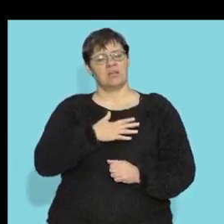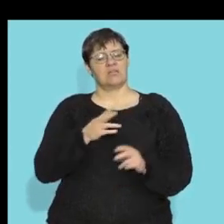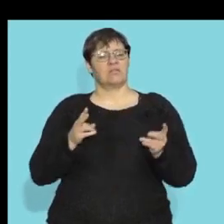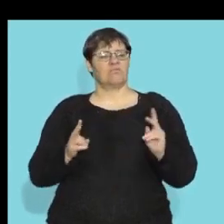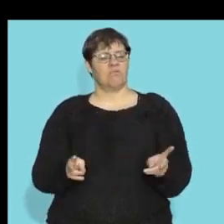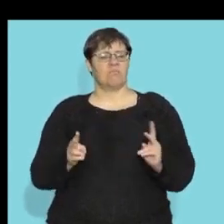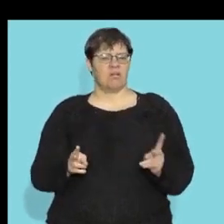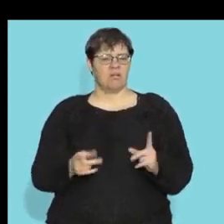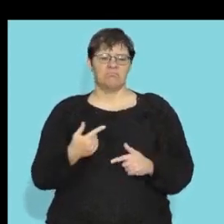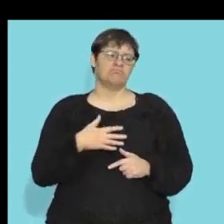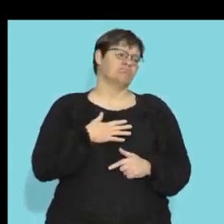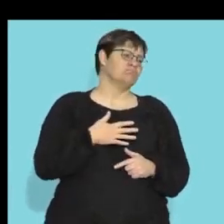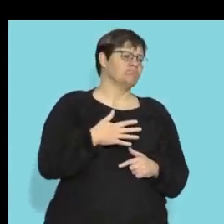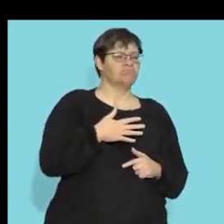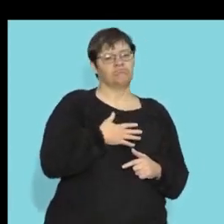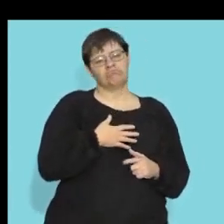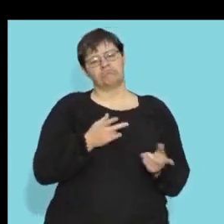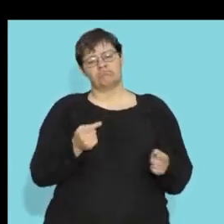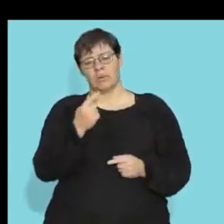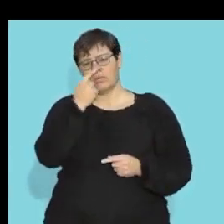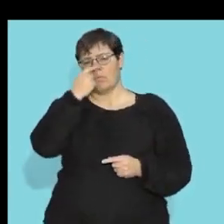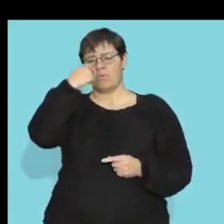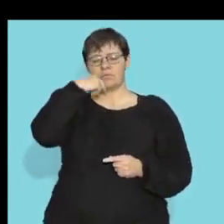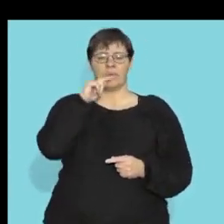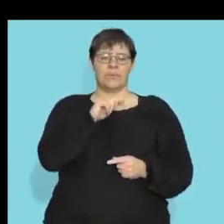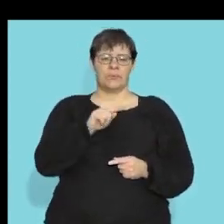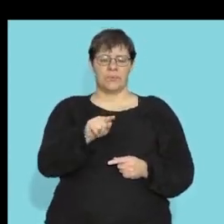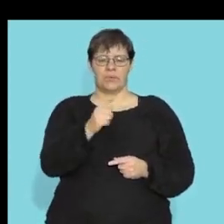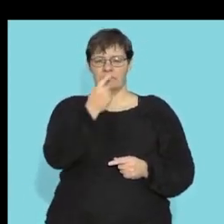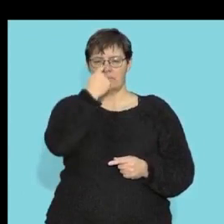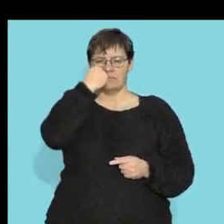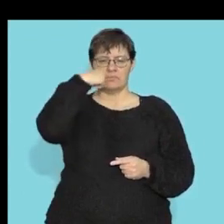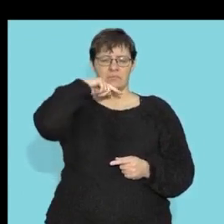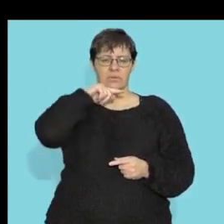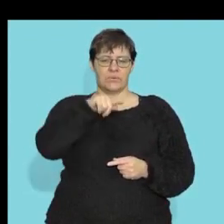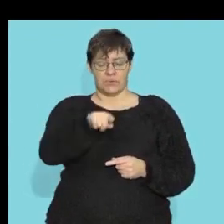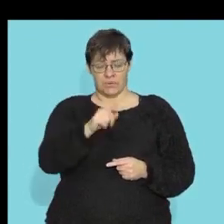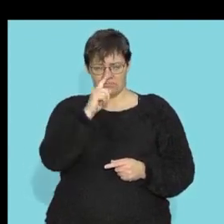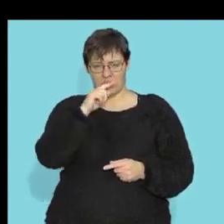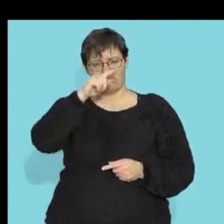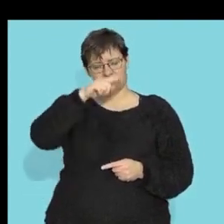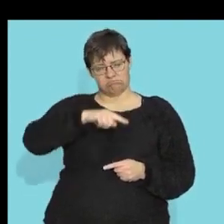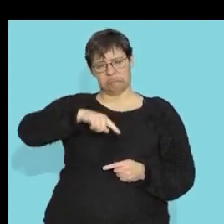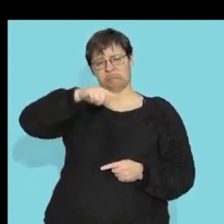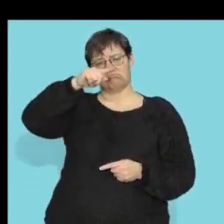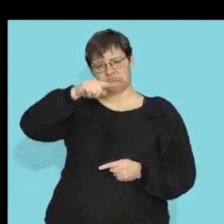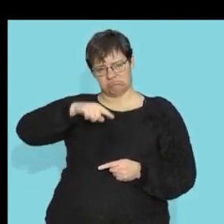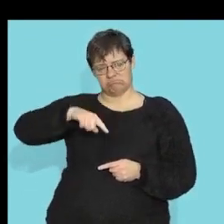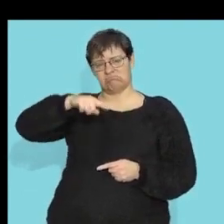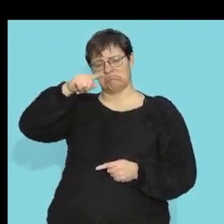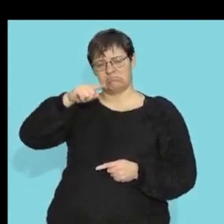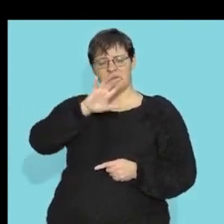breathing every single time you breathe in through your nose and out. And if you have a look at the pattern, all